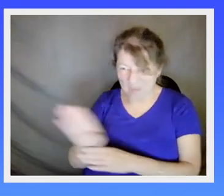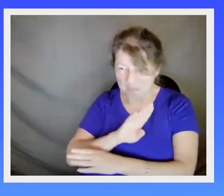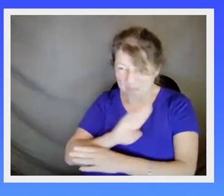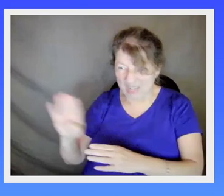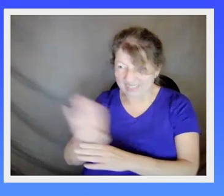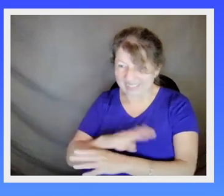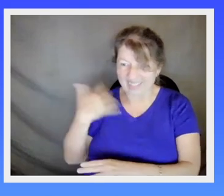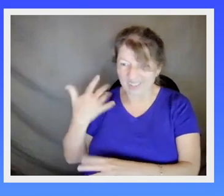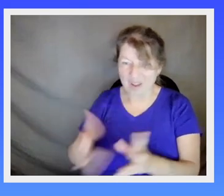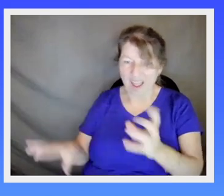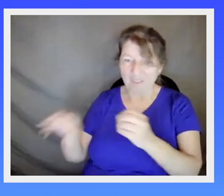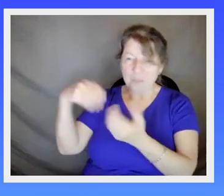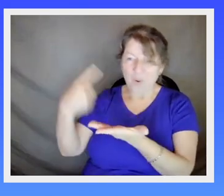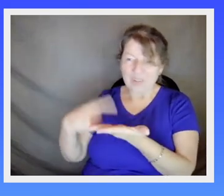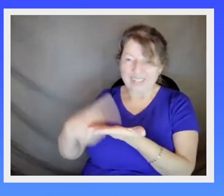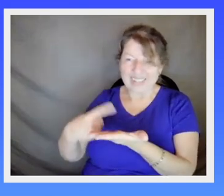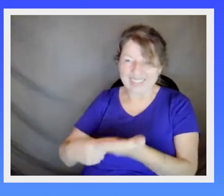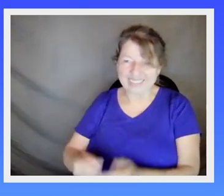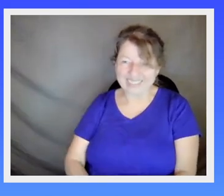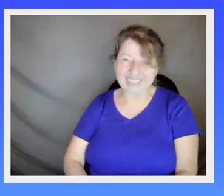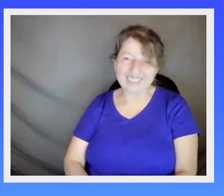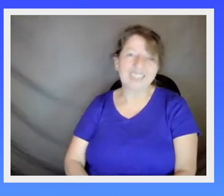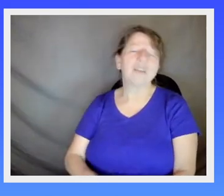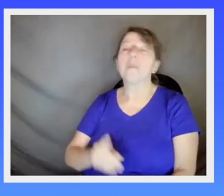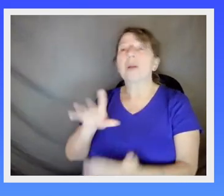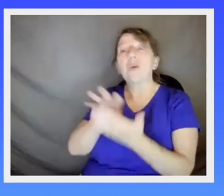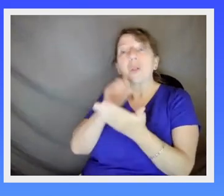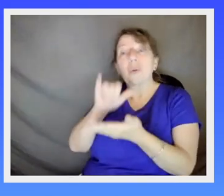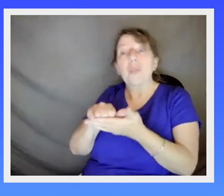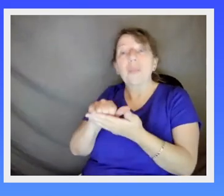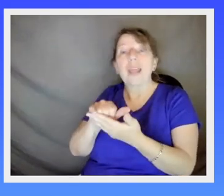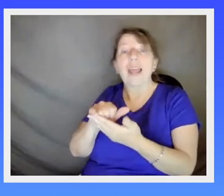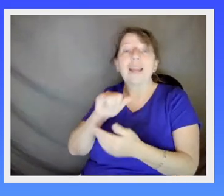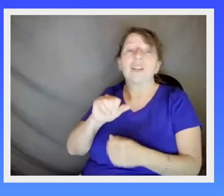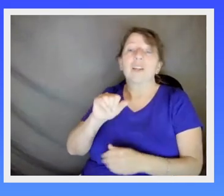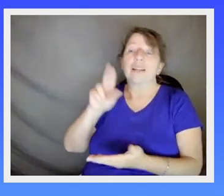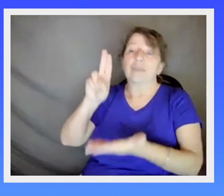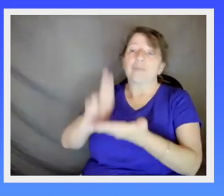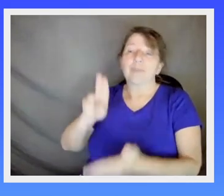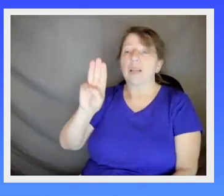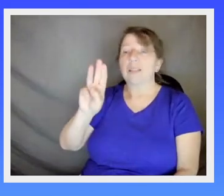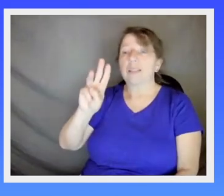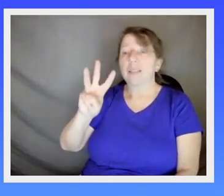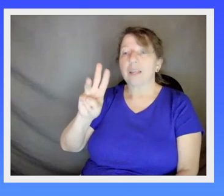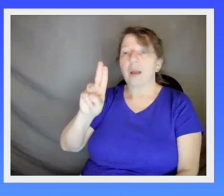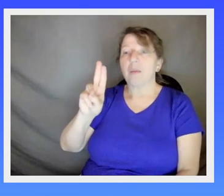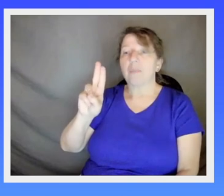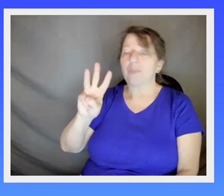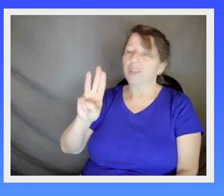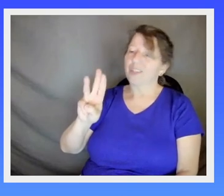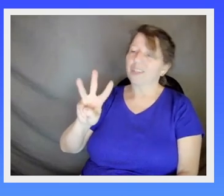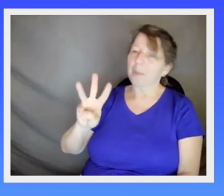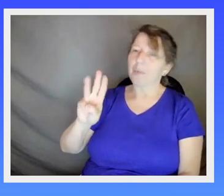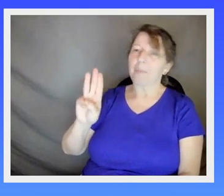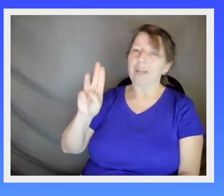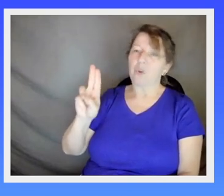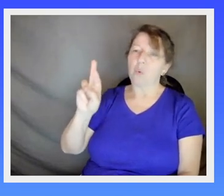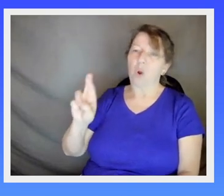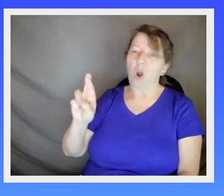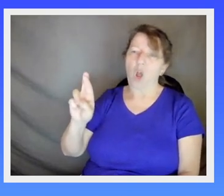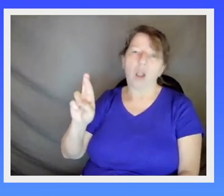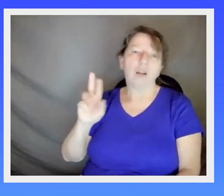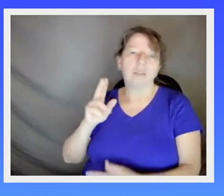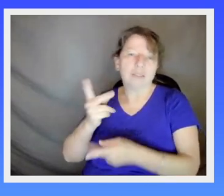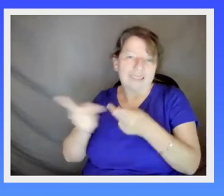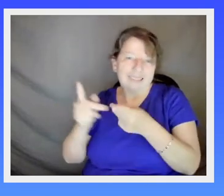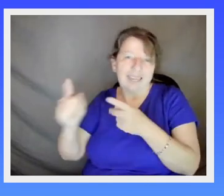of these. You can learn more and register to attend on WBUR City Space site, which I think we'll probably put in the chat. And